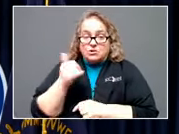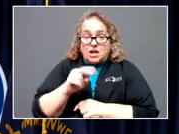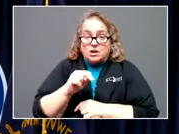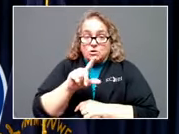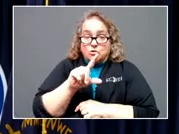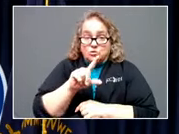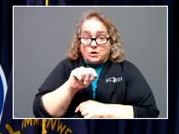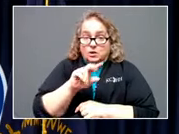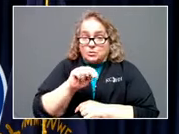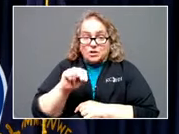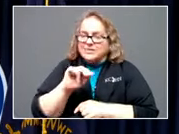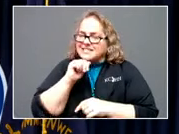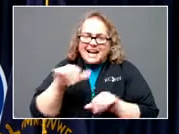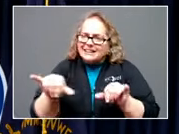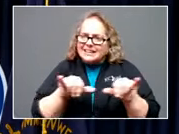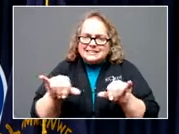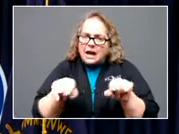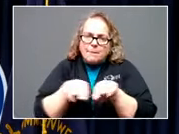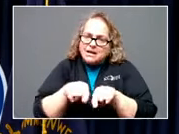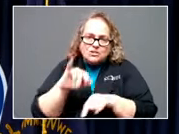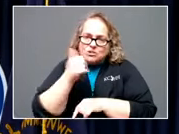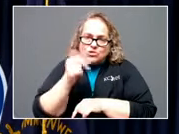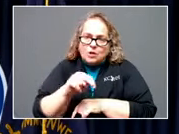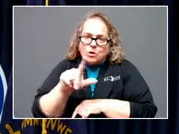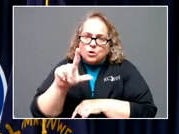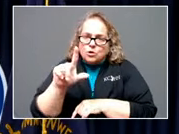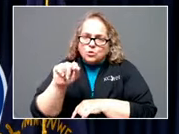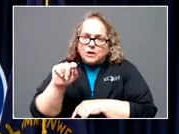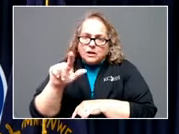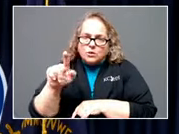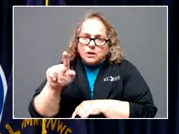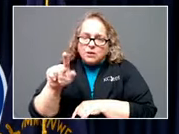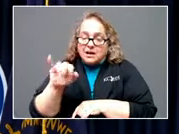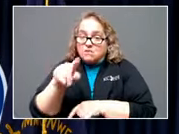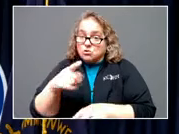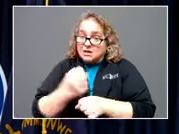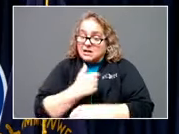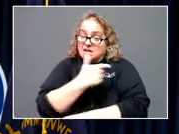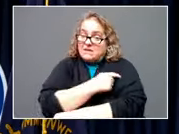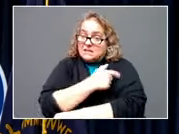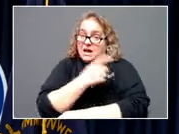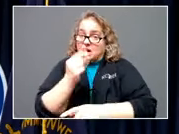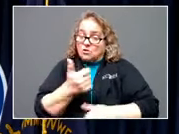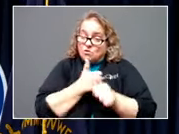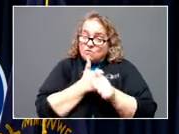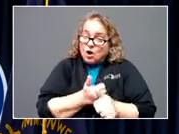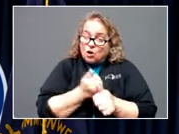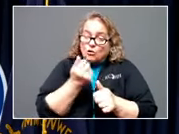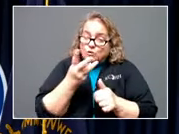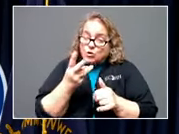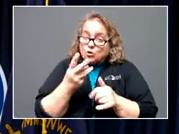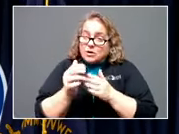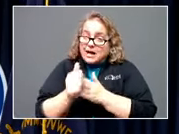January 2021. If you get vaccinated and you follow a few simple pieces of guidance, your likelihood of